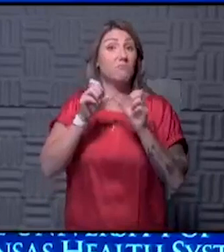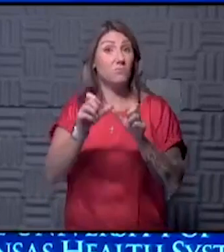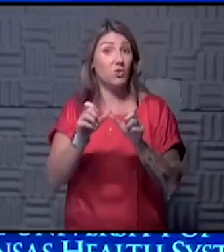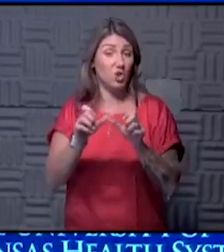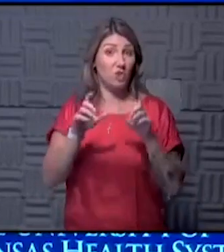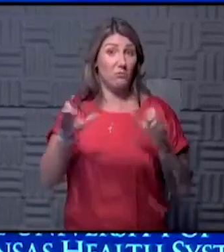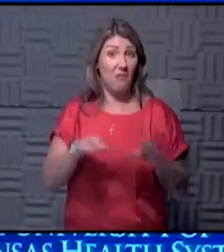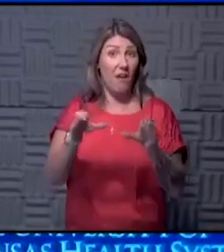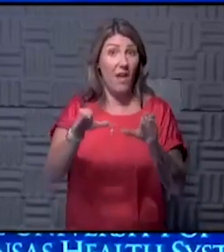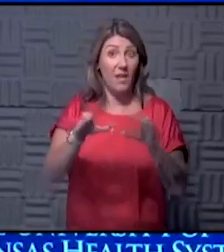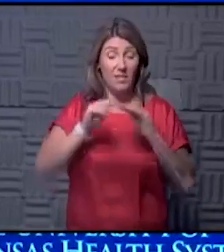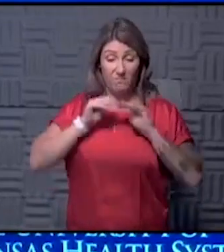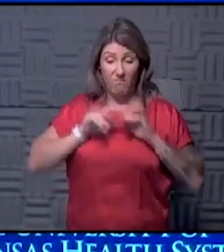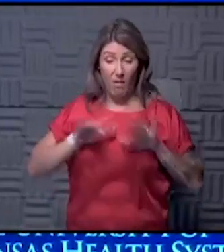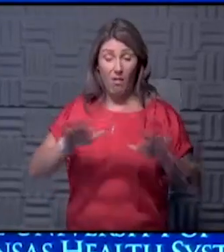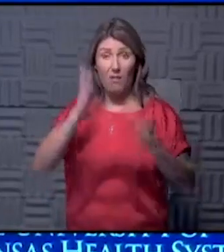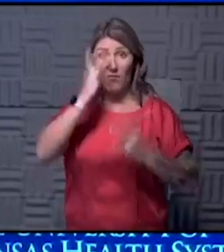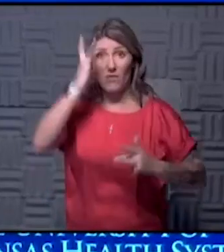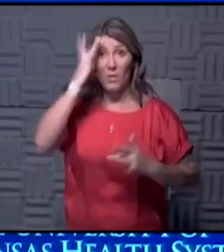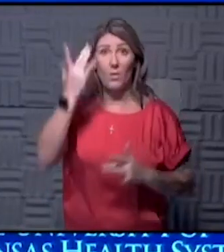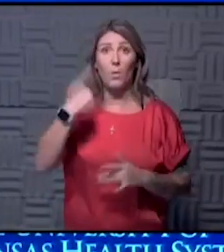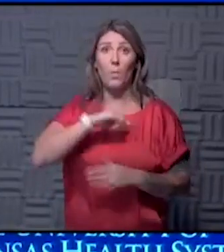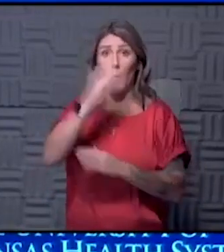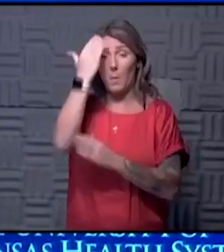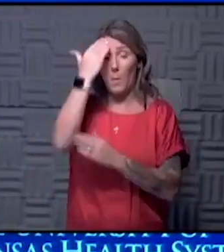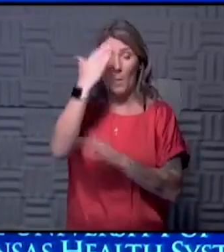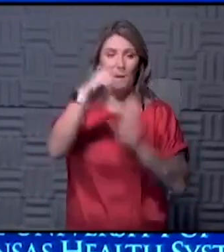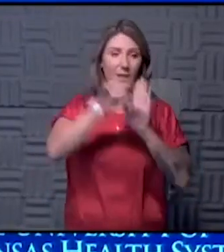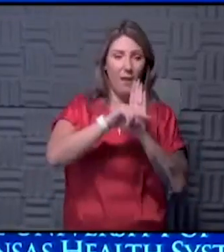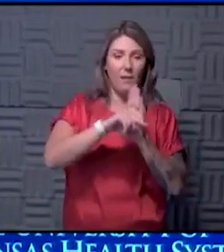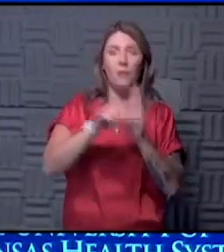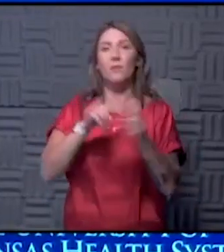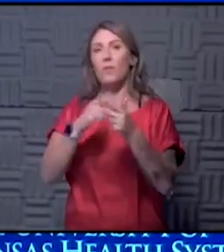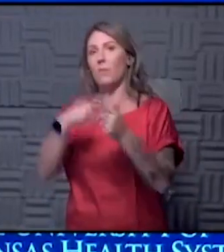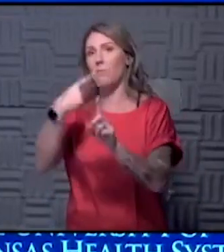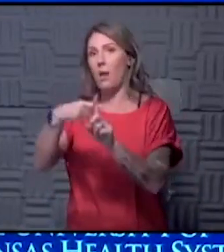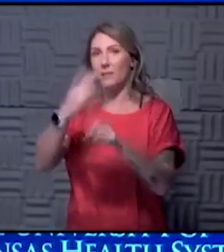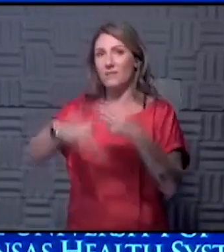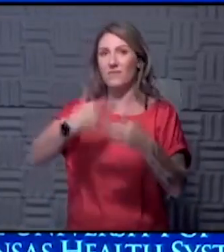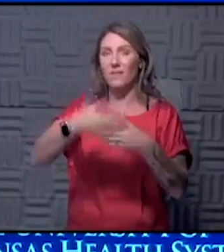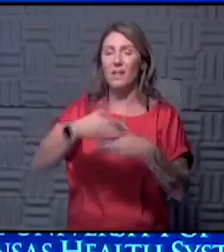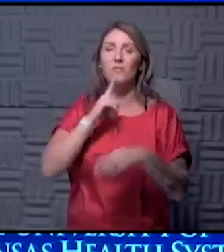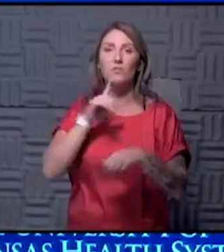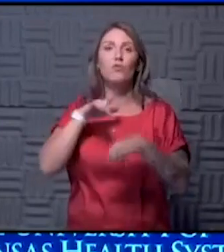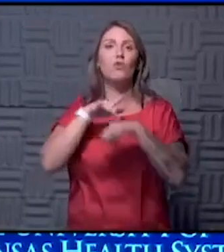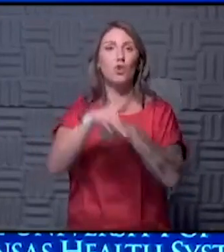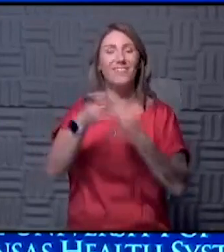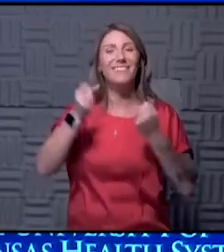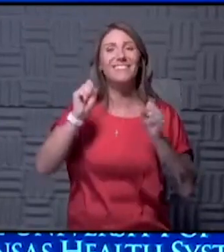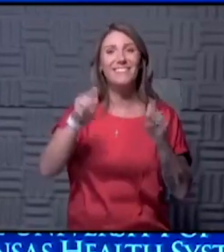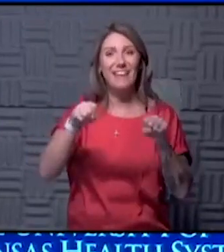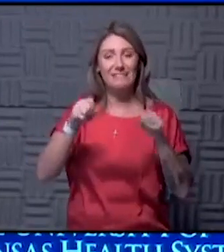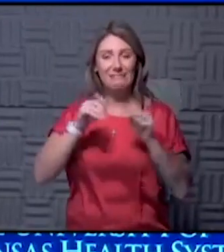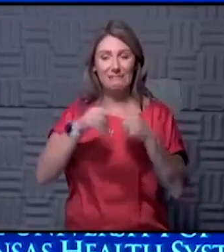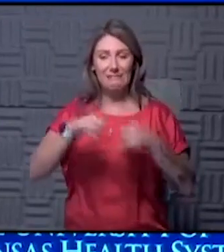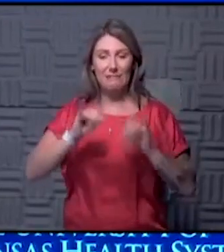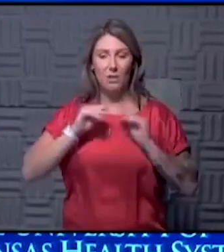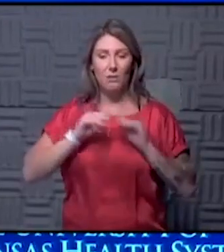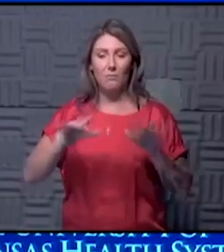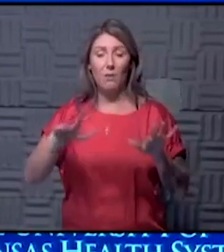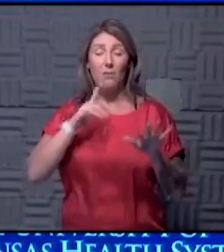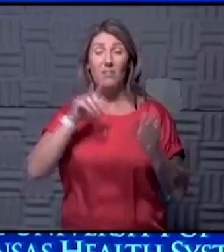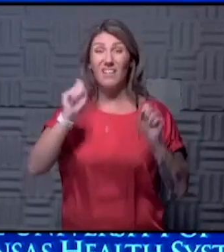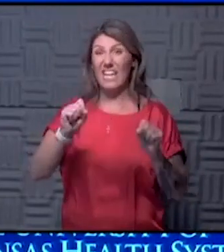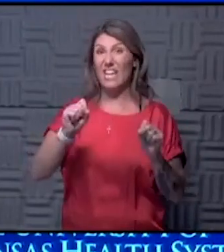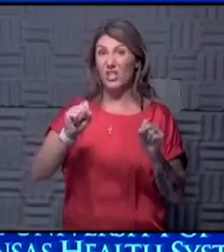he's so early in his infection, because we knew he was negative one day and then positive the next. So he's pretty early in the course. So yes, he is still shedding the virus. Can you shed it the